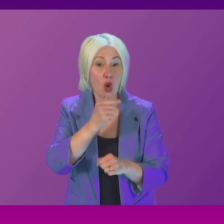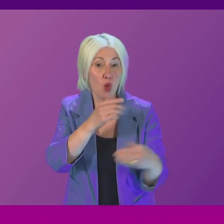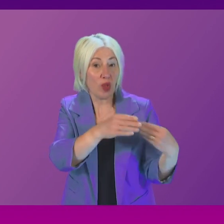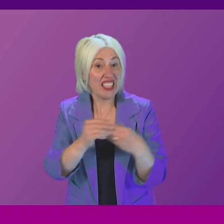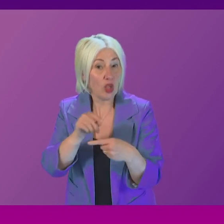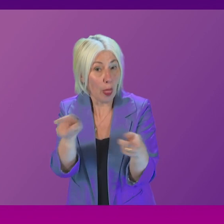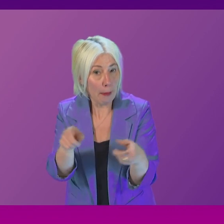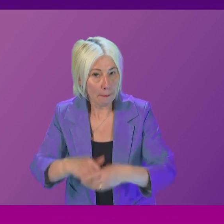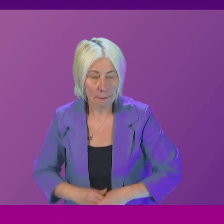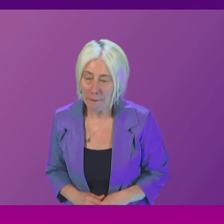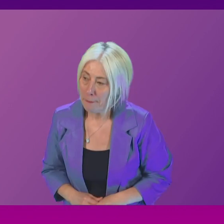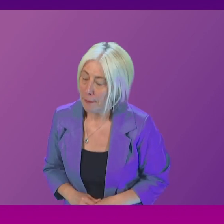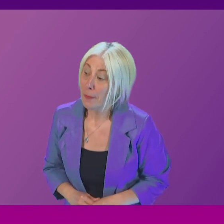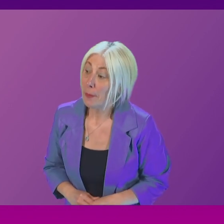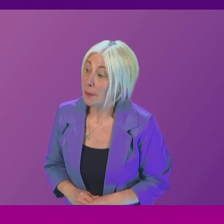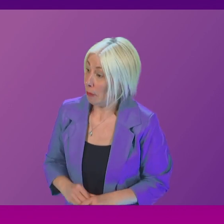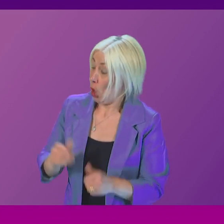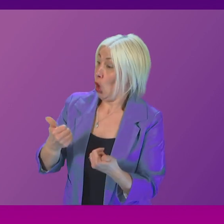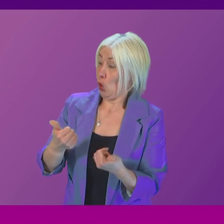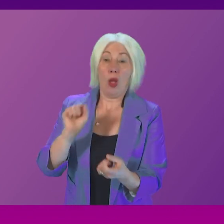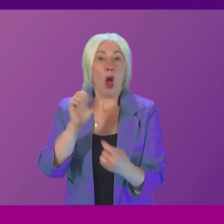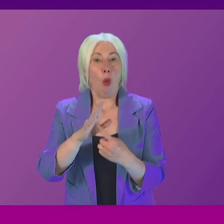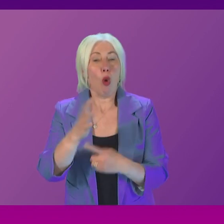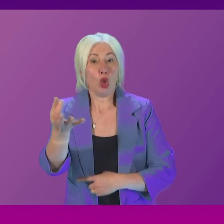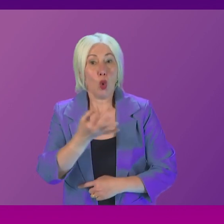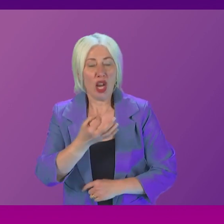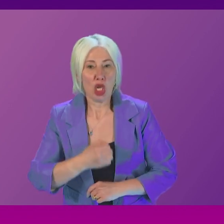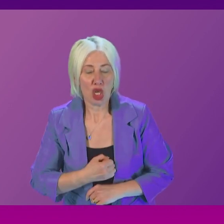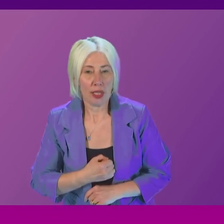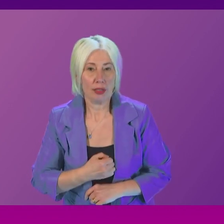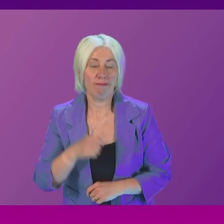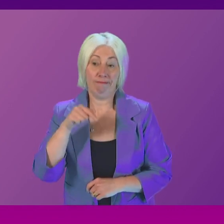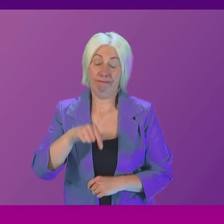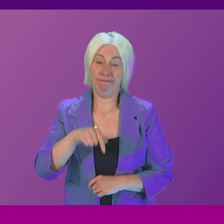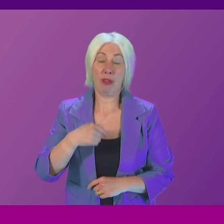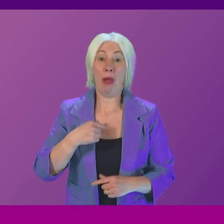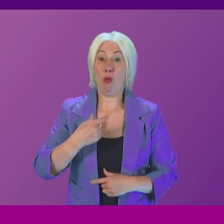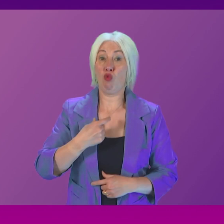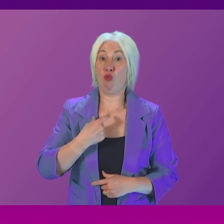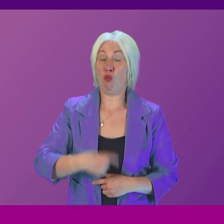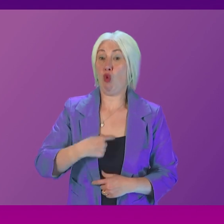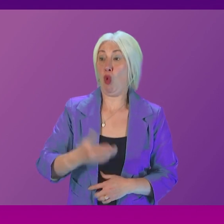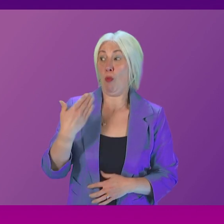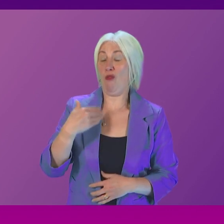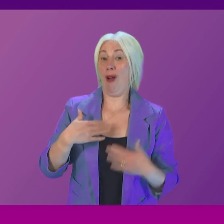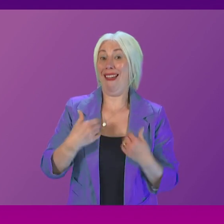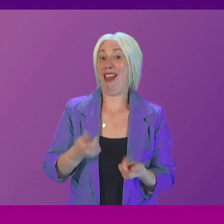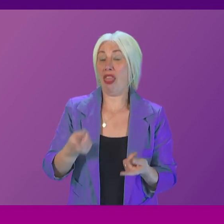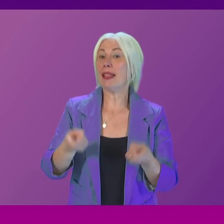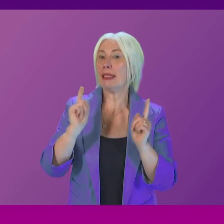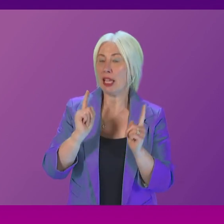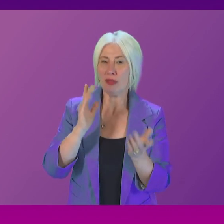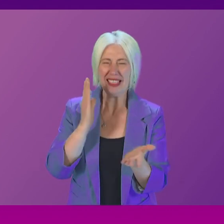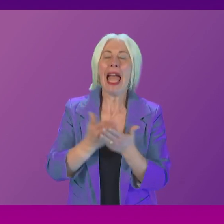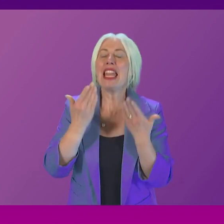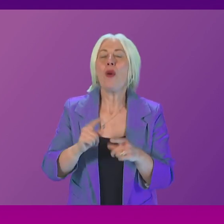much. It's a really good and important question, and involved in this, obviously, in my previous role as Health Secretary. We are absolutely in a